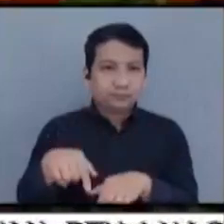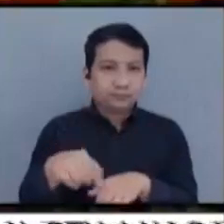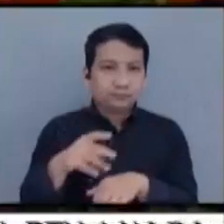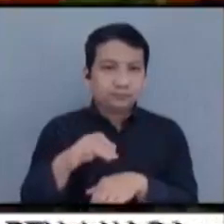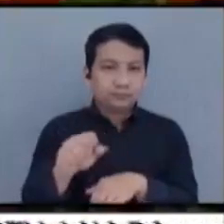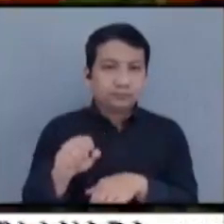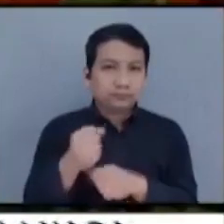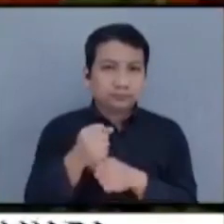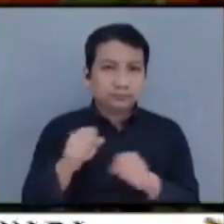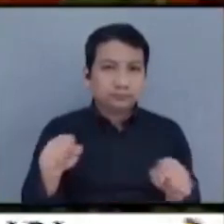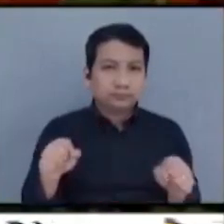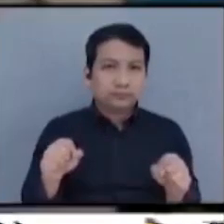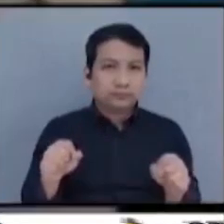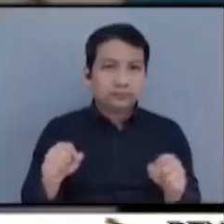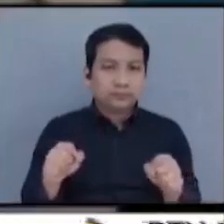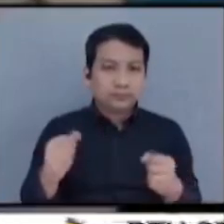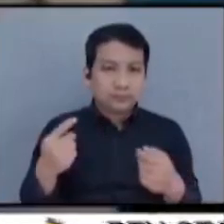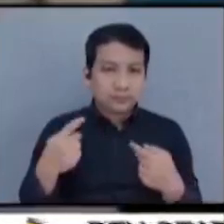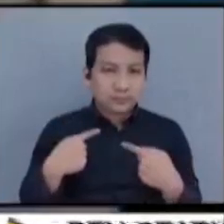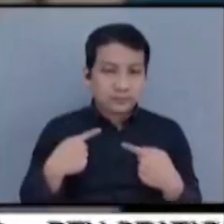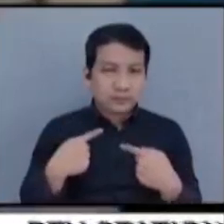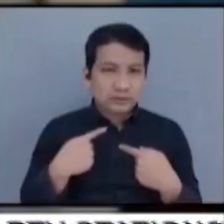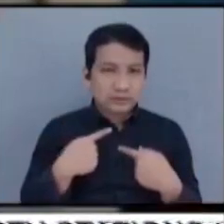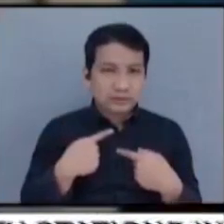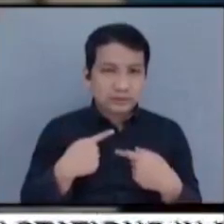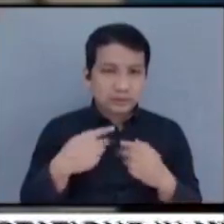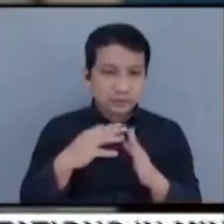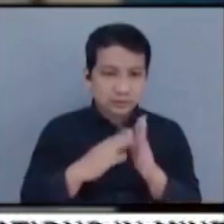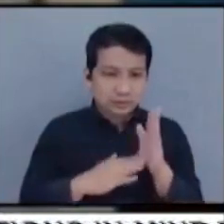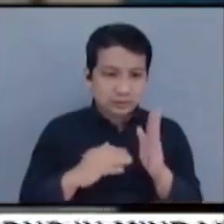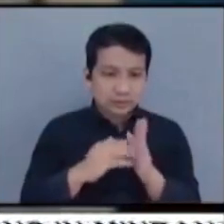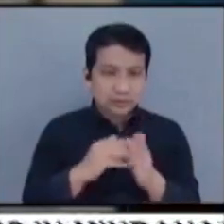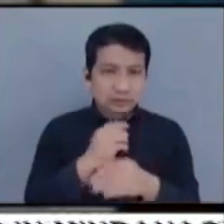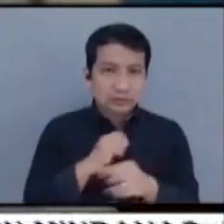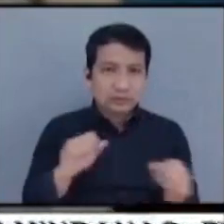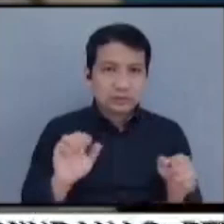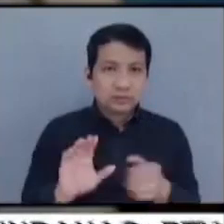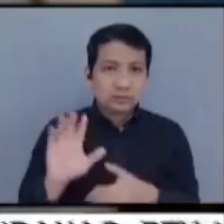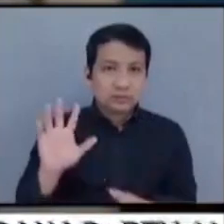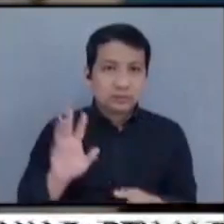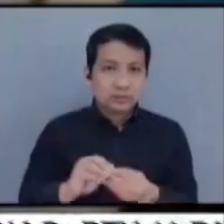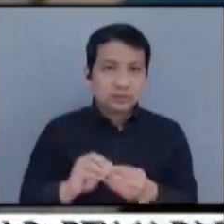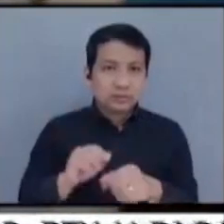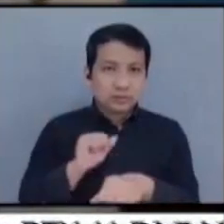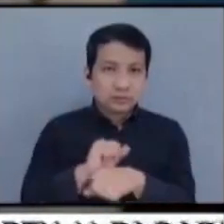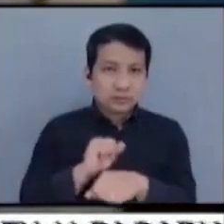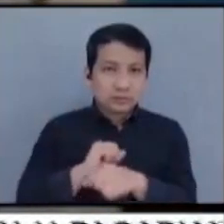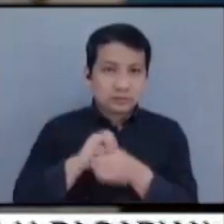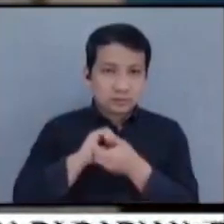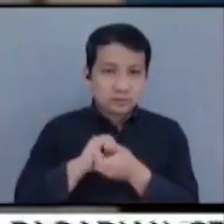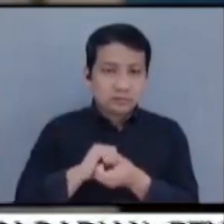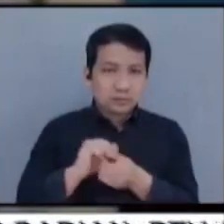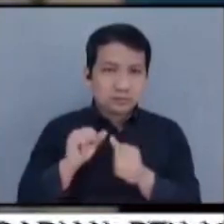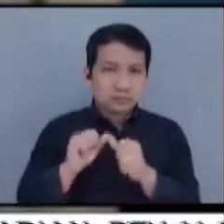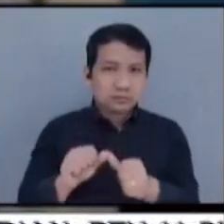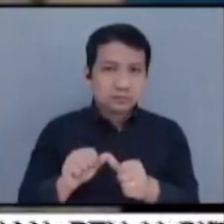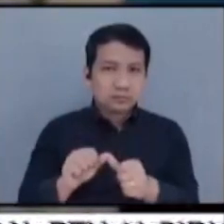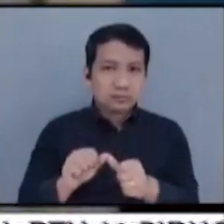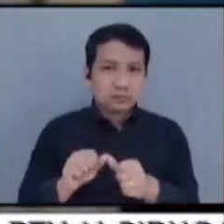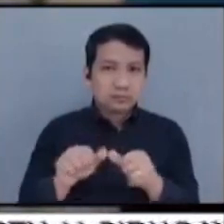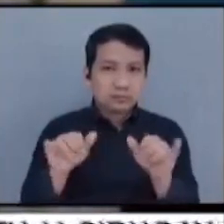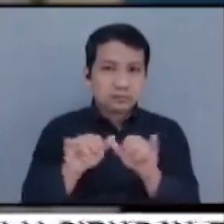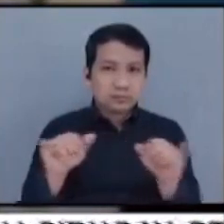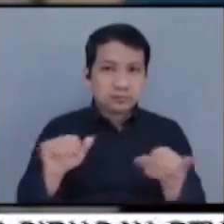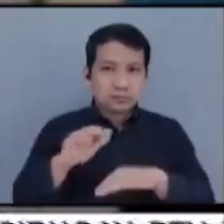will have our respective law enforcement and civilian agencies working together to address common threats at